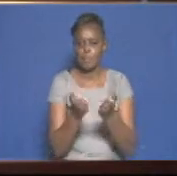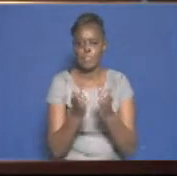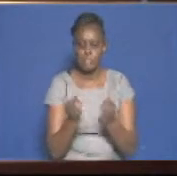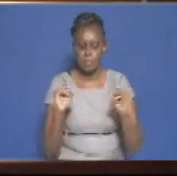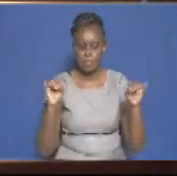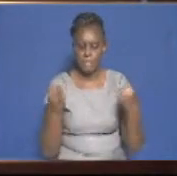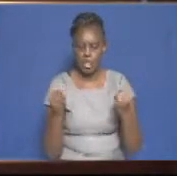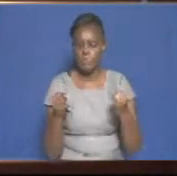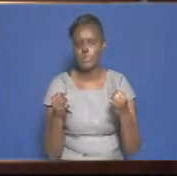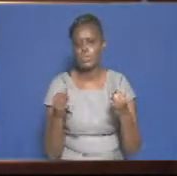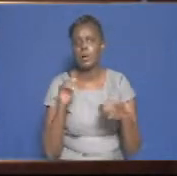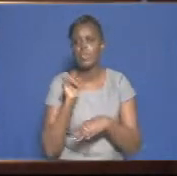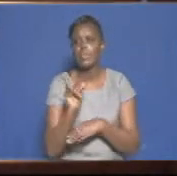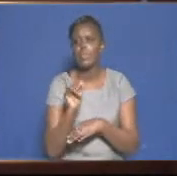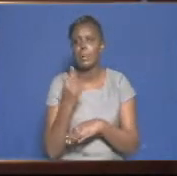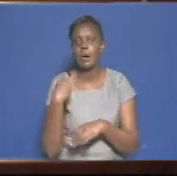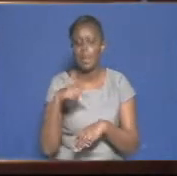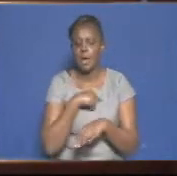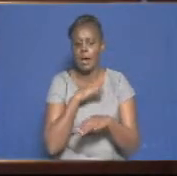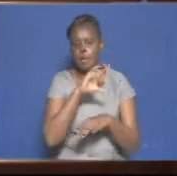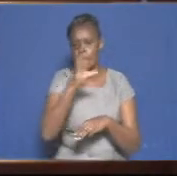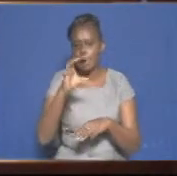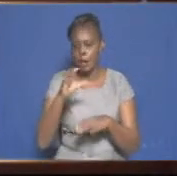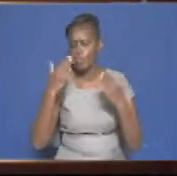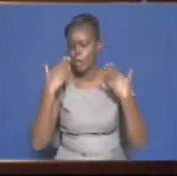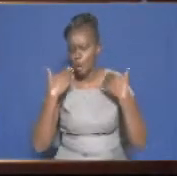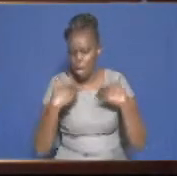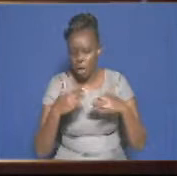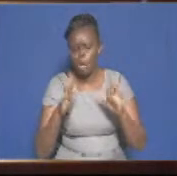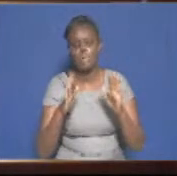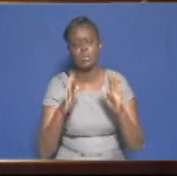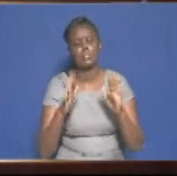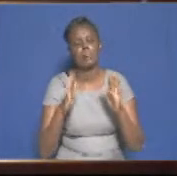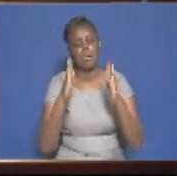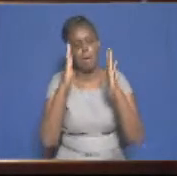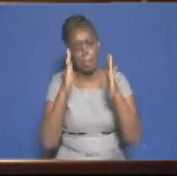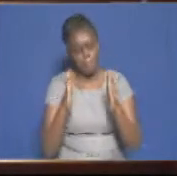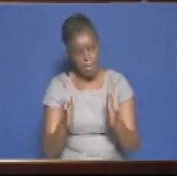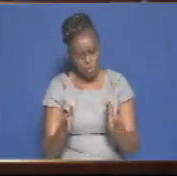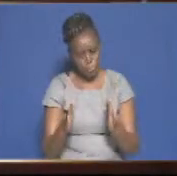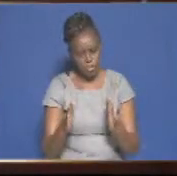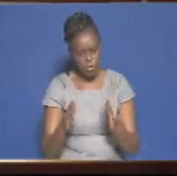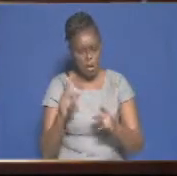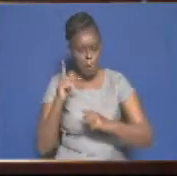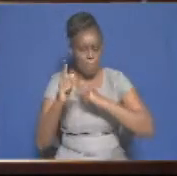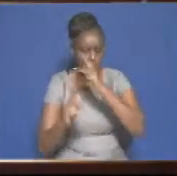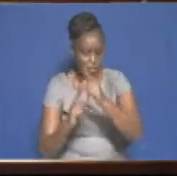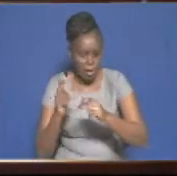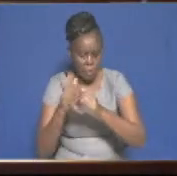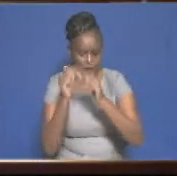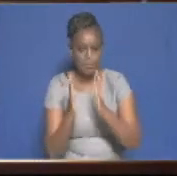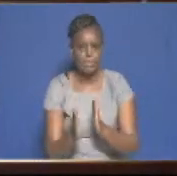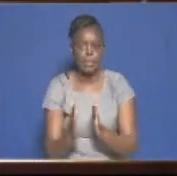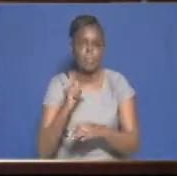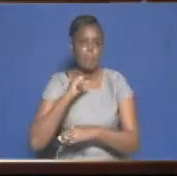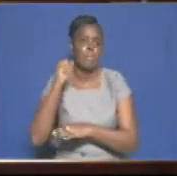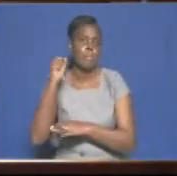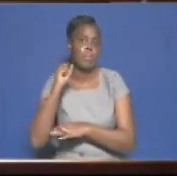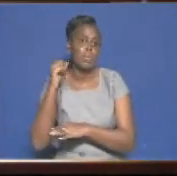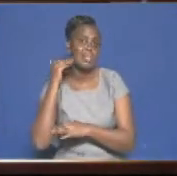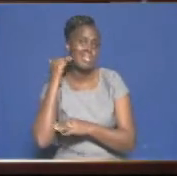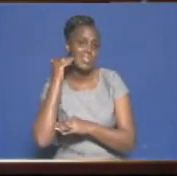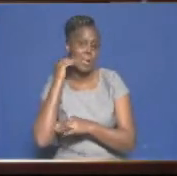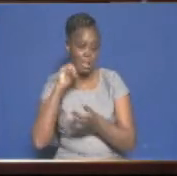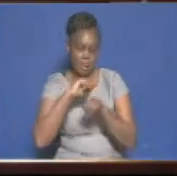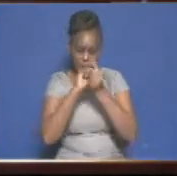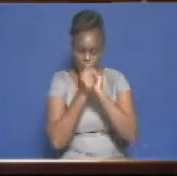his demise, that for us as a county, we have lost a progressive leader, a formidable leader. The politics in Siaya is going to change,